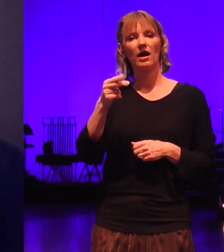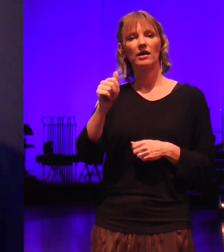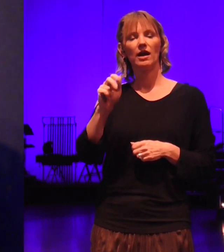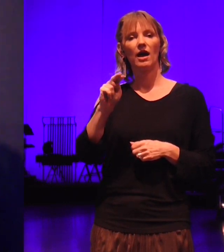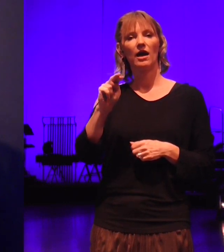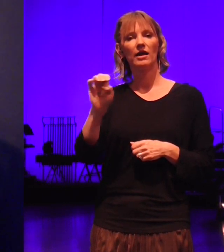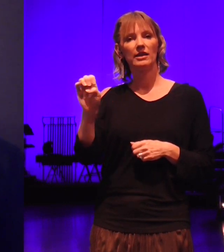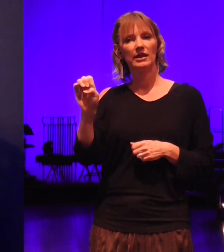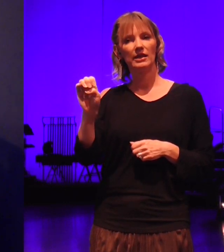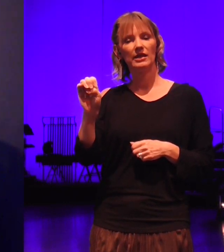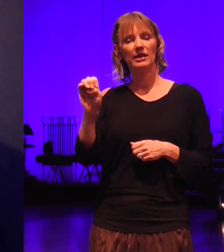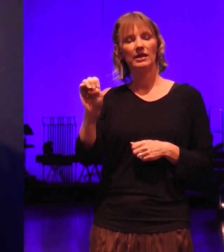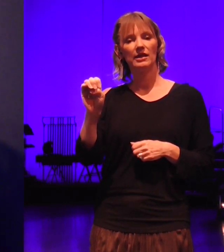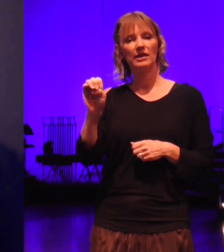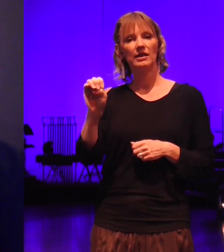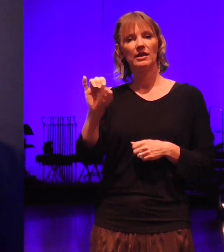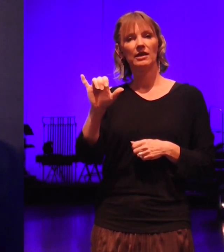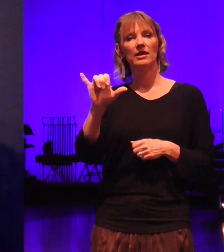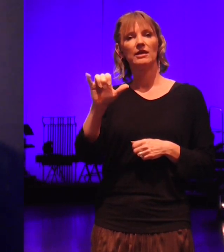Yagani,